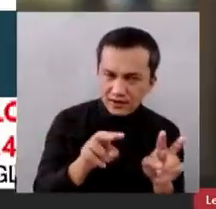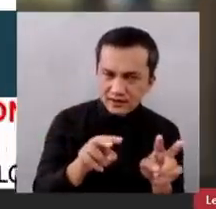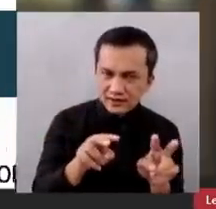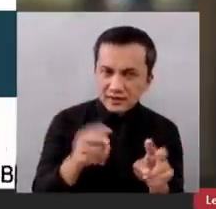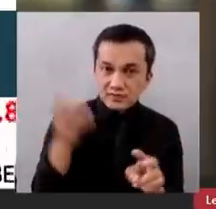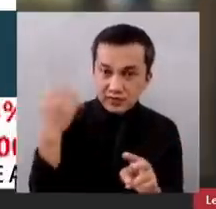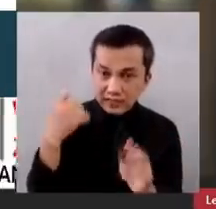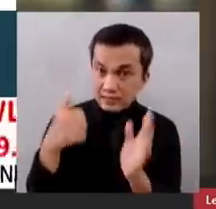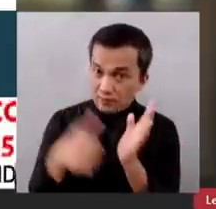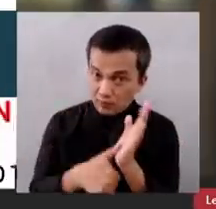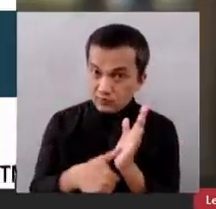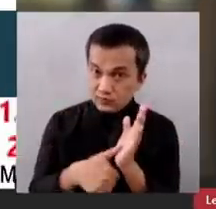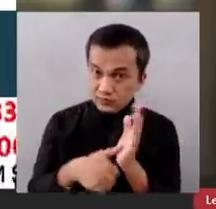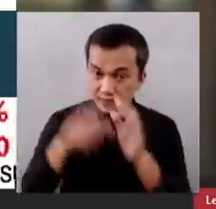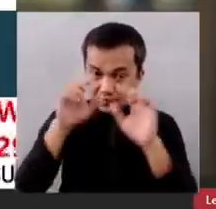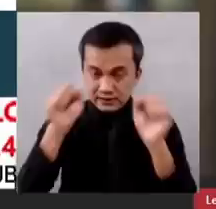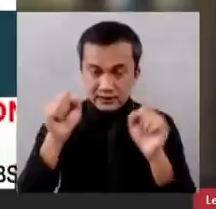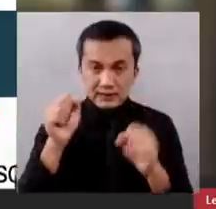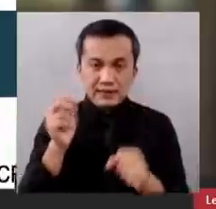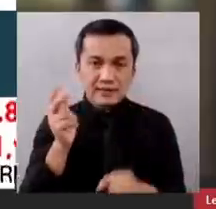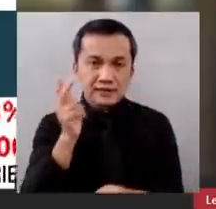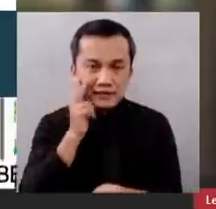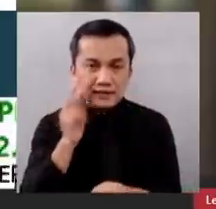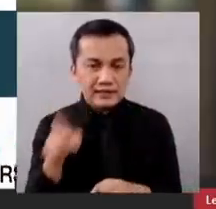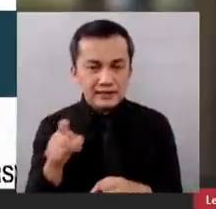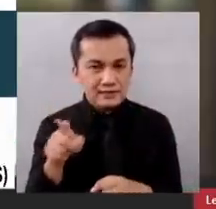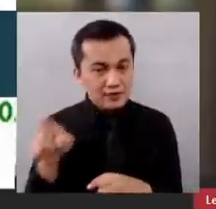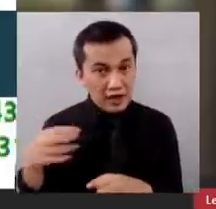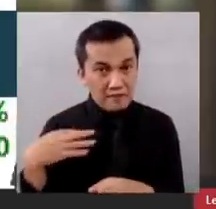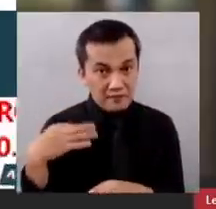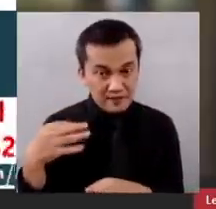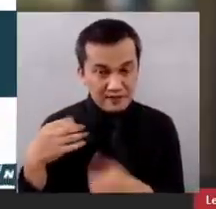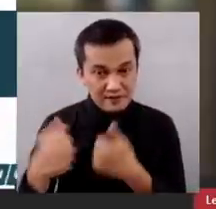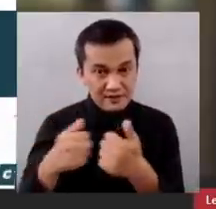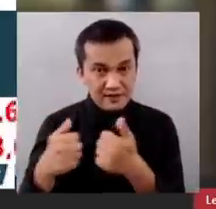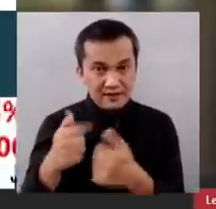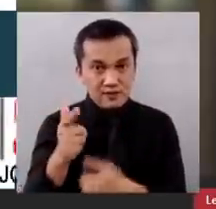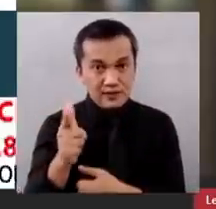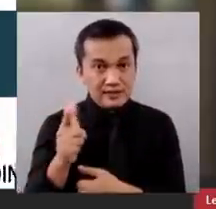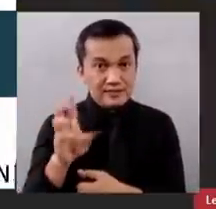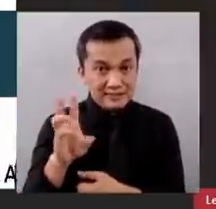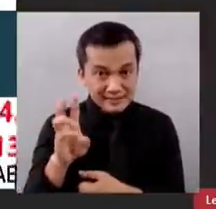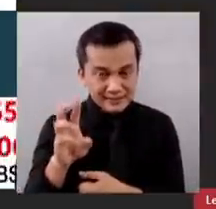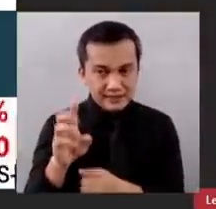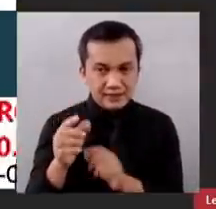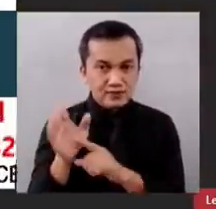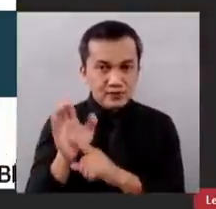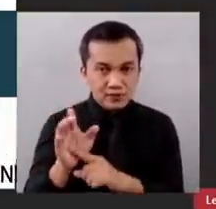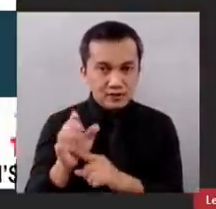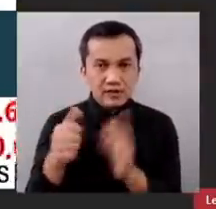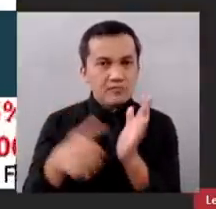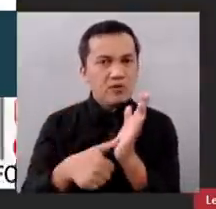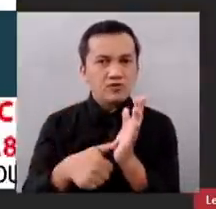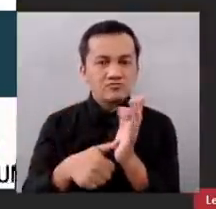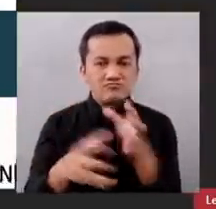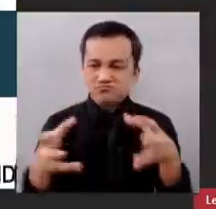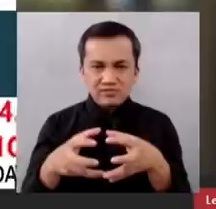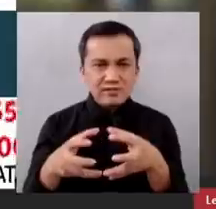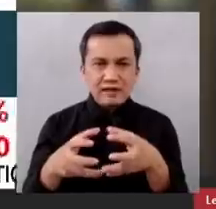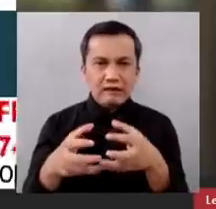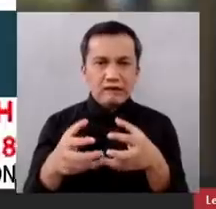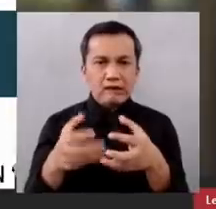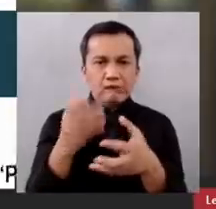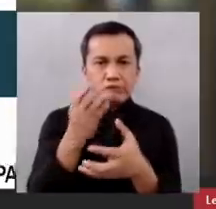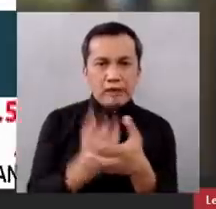of President Duterte when he ran in 2016. And it shows that these votes are no longer solid for President Duterte